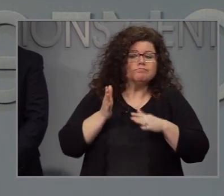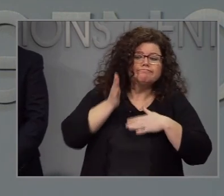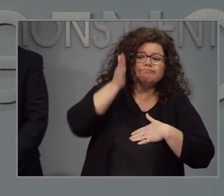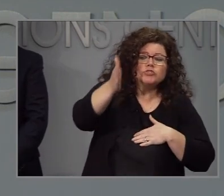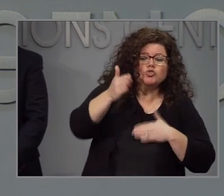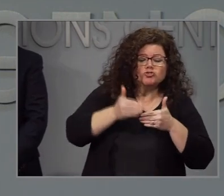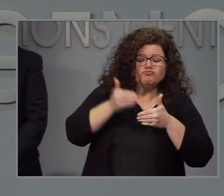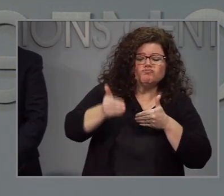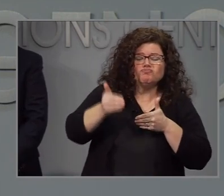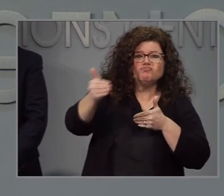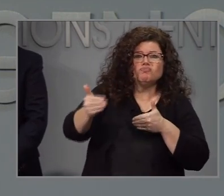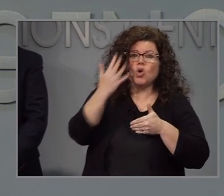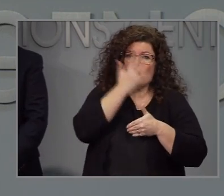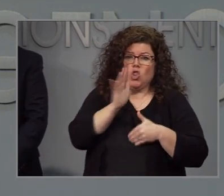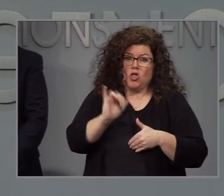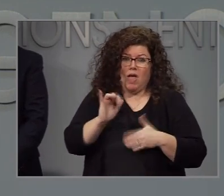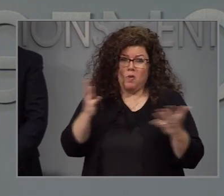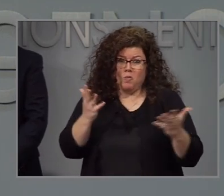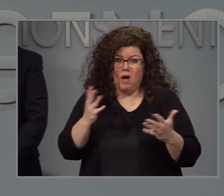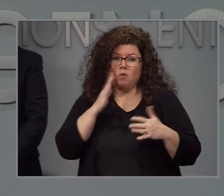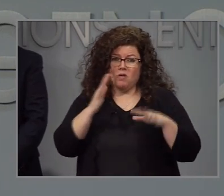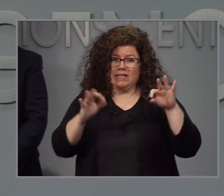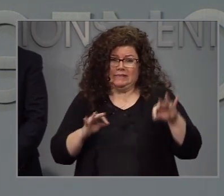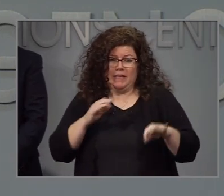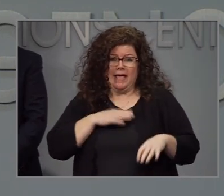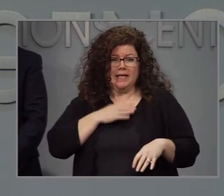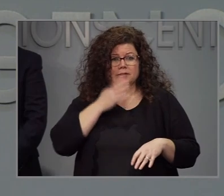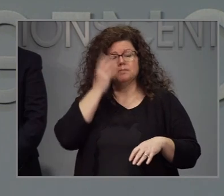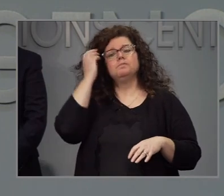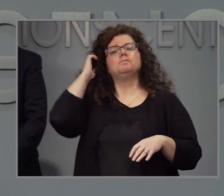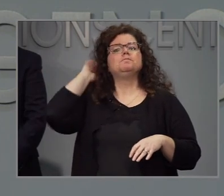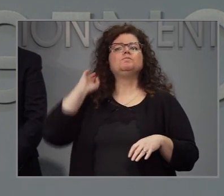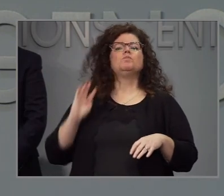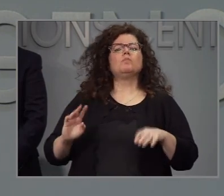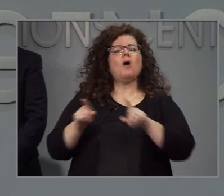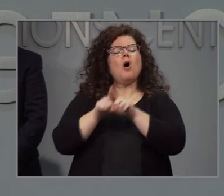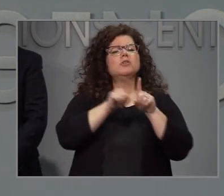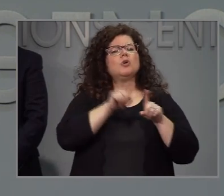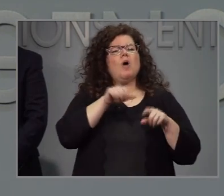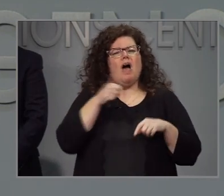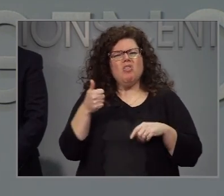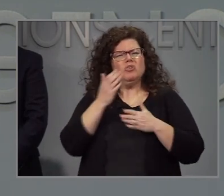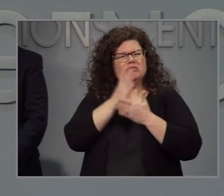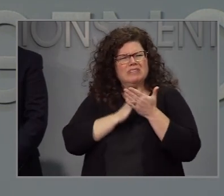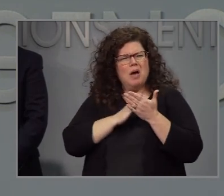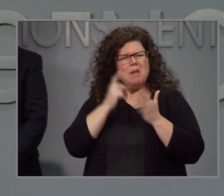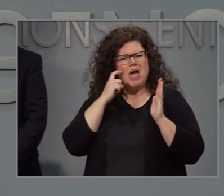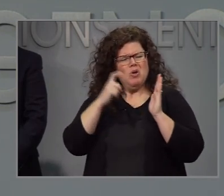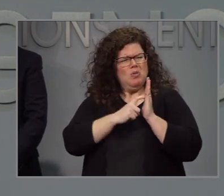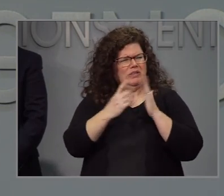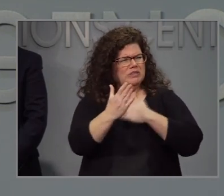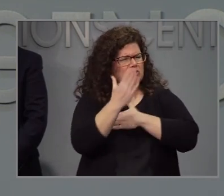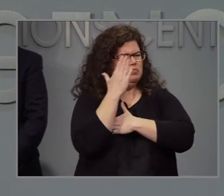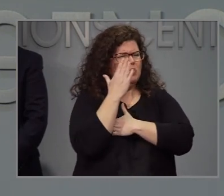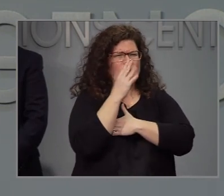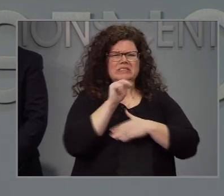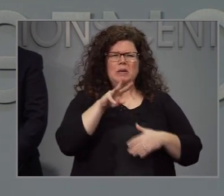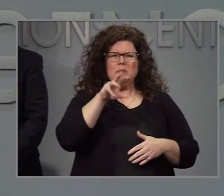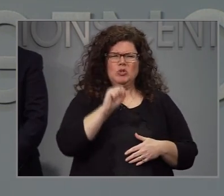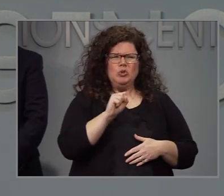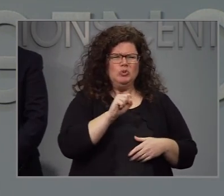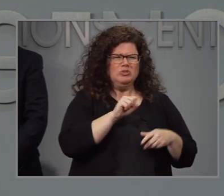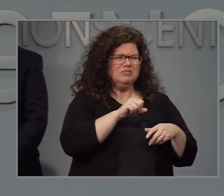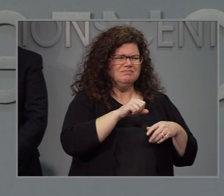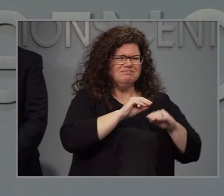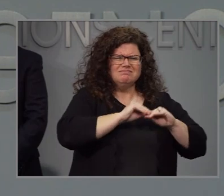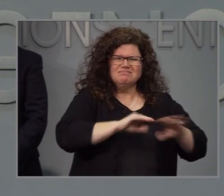days. I also want to end by just addressing some confusion that we saw circulating this morning about death